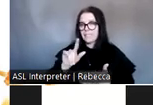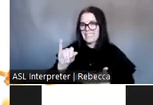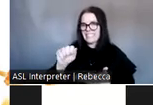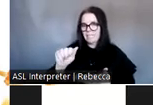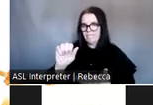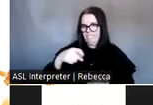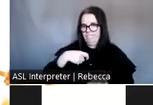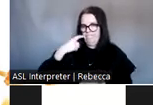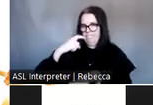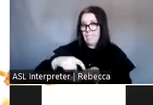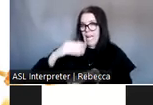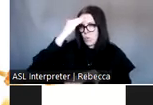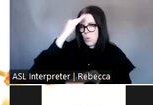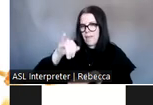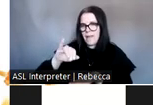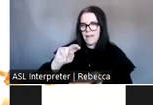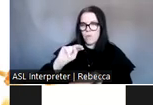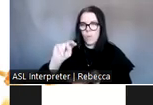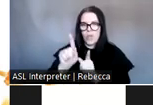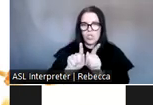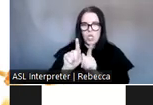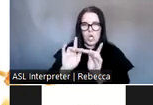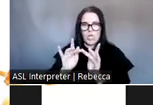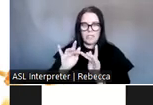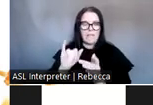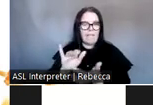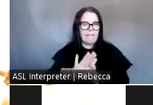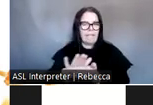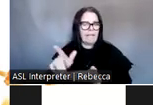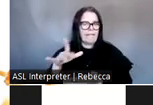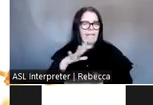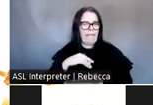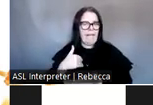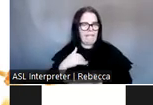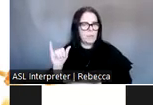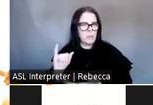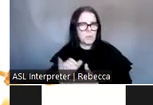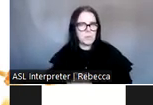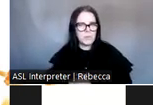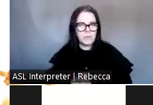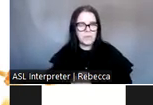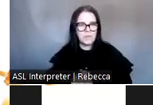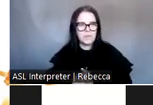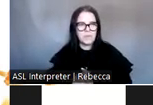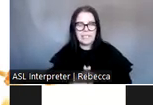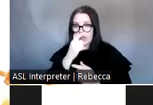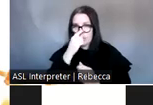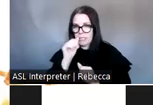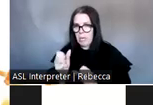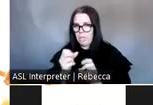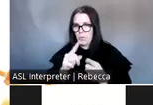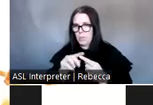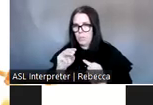there's a lot of really nice things available through North Star as well. Interesting that it could be posted to Mozilla.